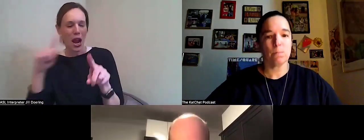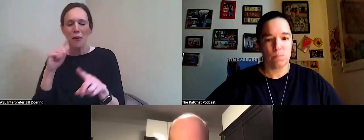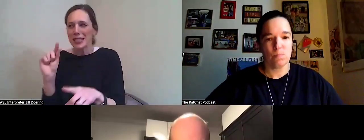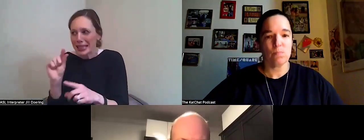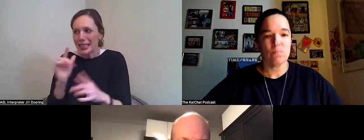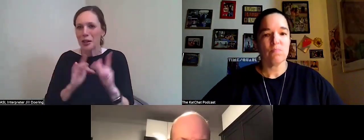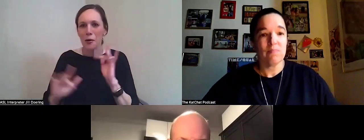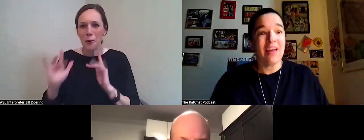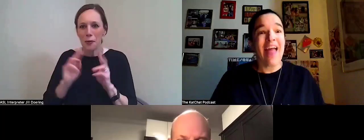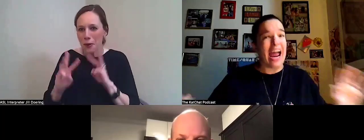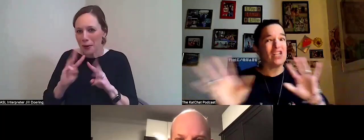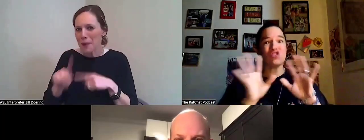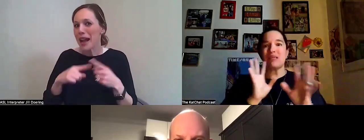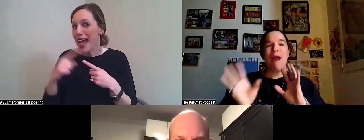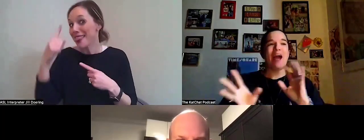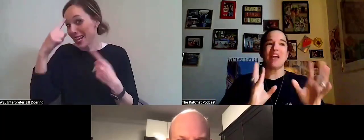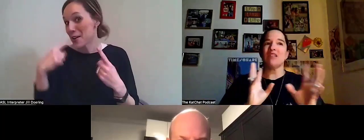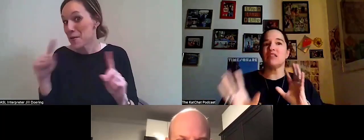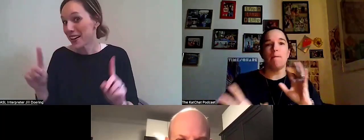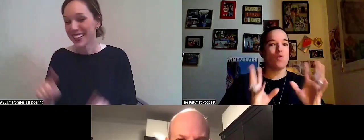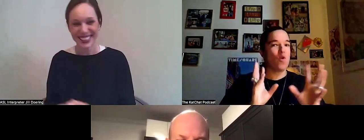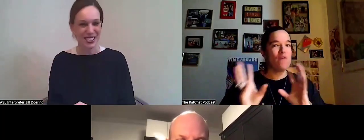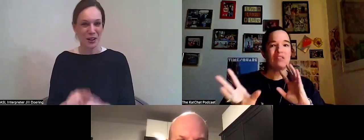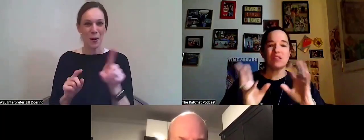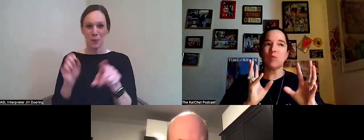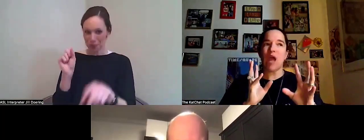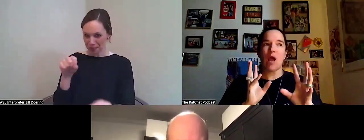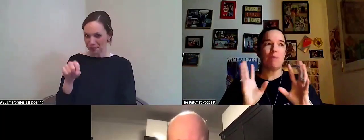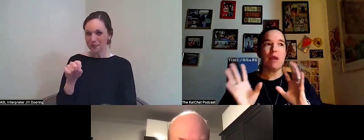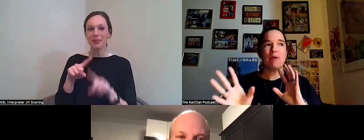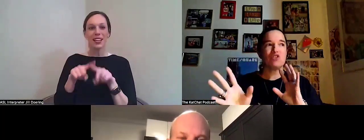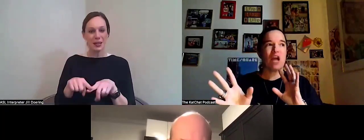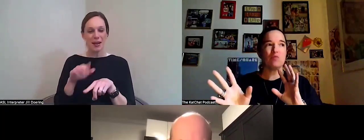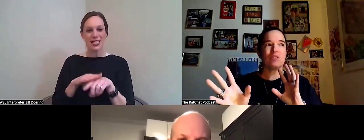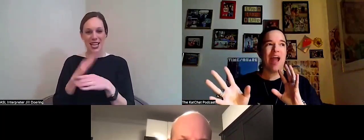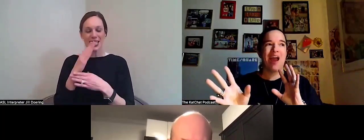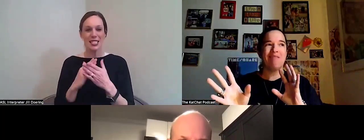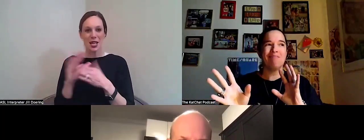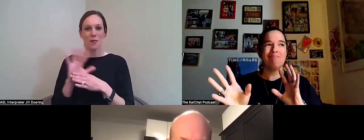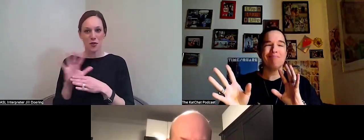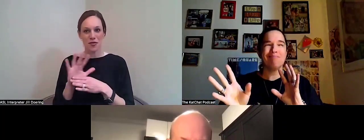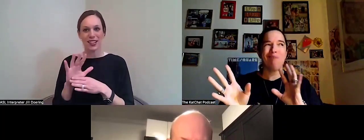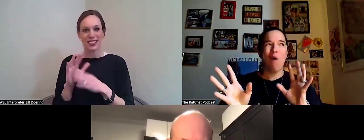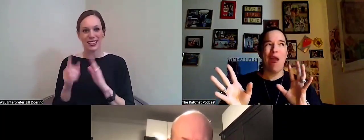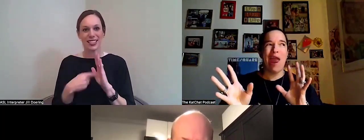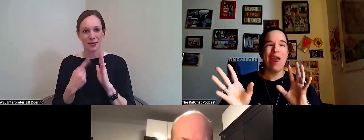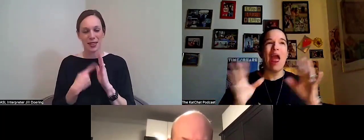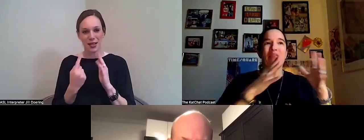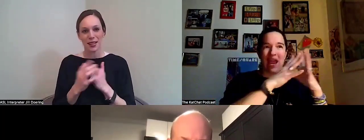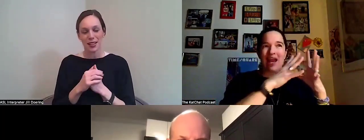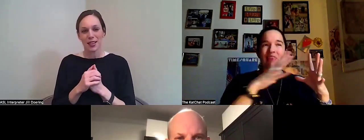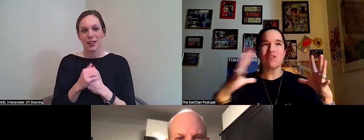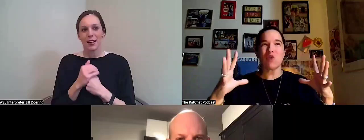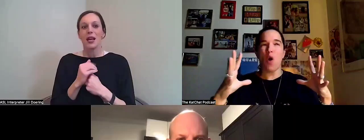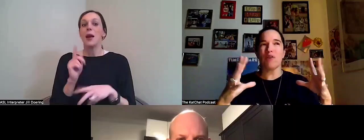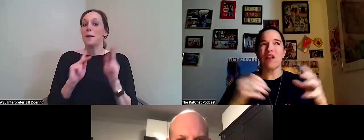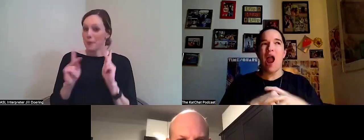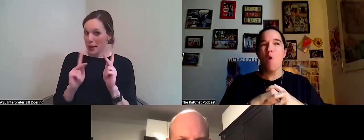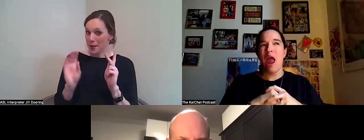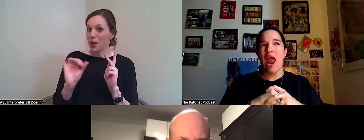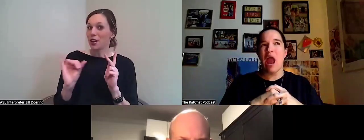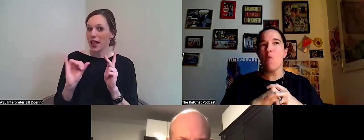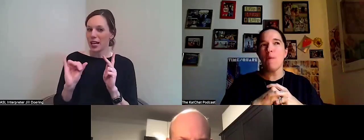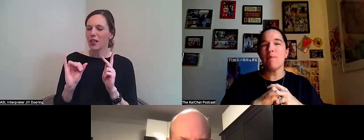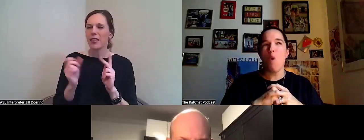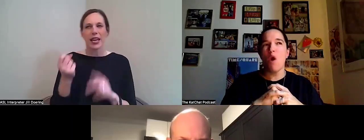it worked. Yeah, it just depends on some movies. Sometimes people just like, okay, they get the story, but they're